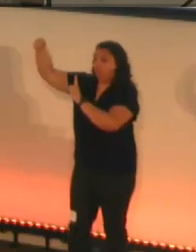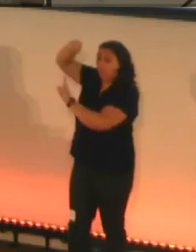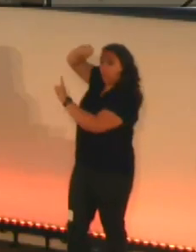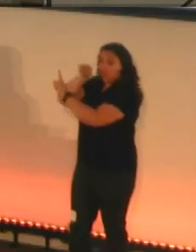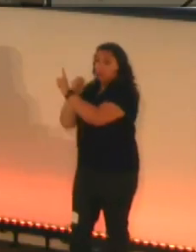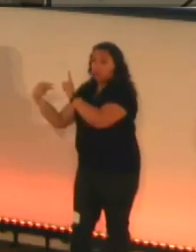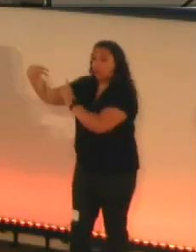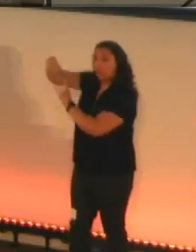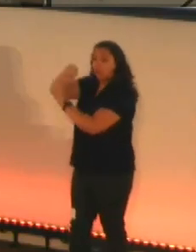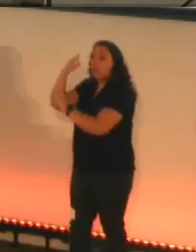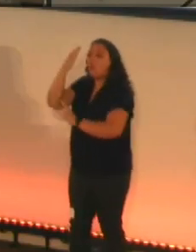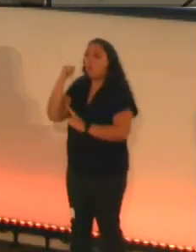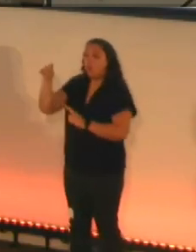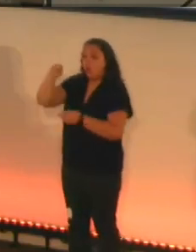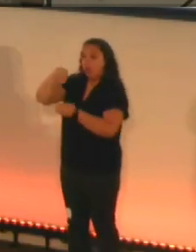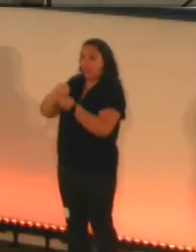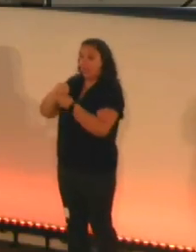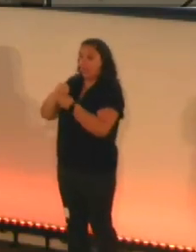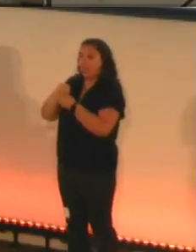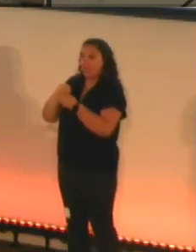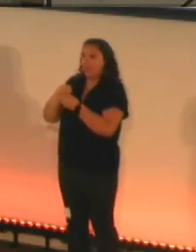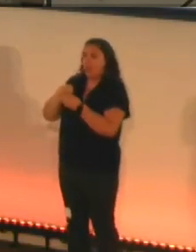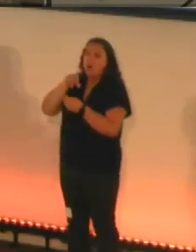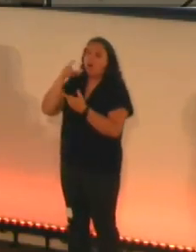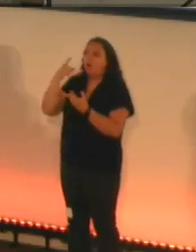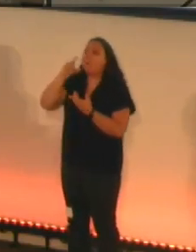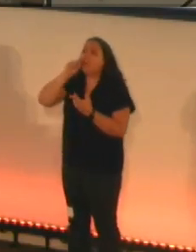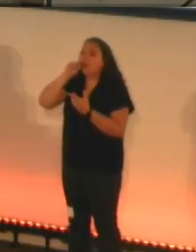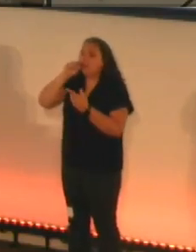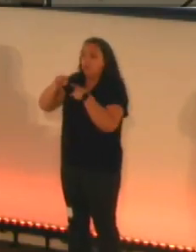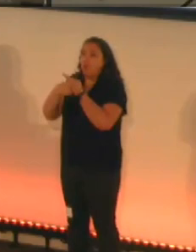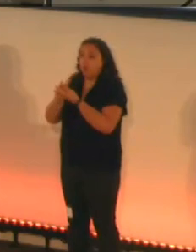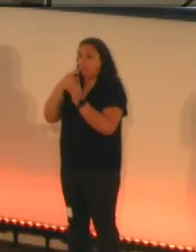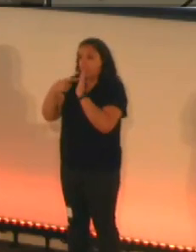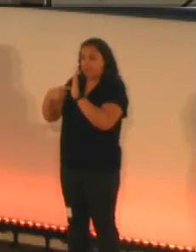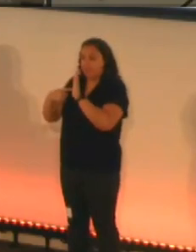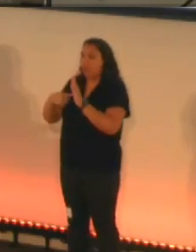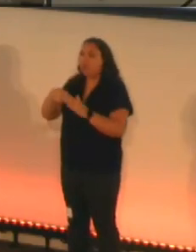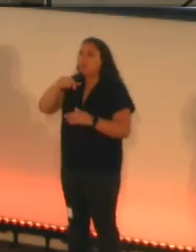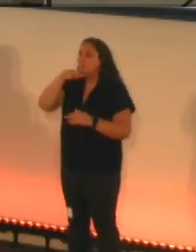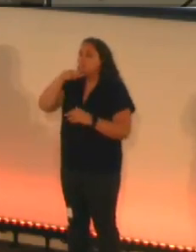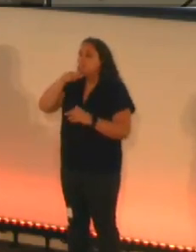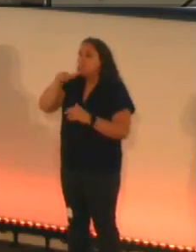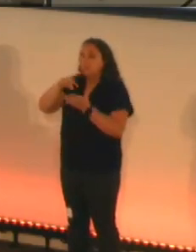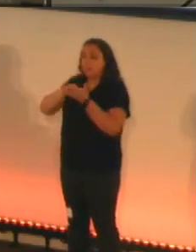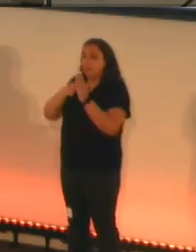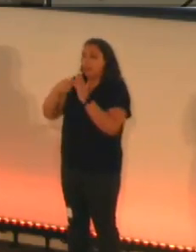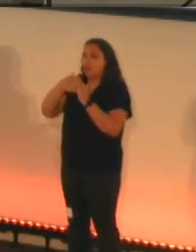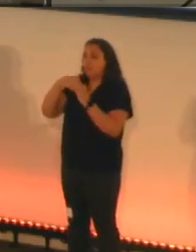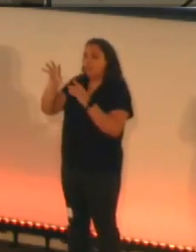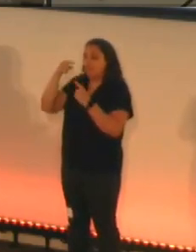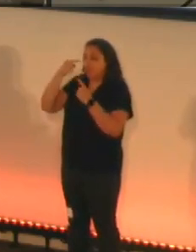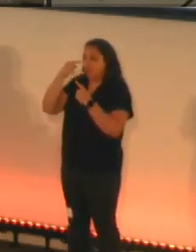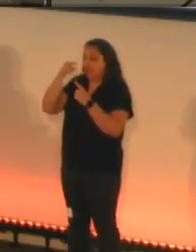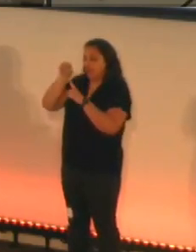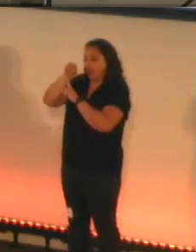ways. Just because you're in the form of a parrot, for example, doesn't mean you'll actually have to have your camera, which is where your